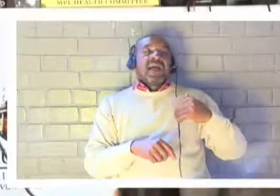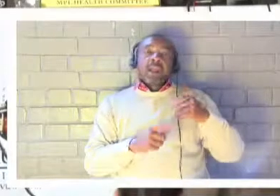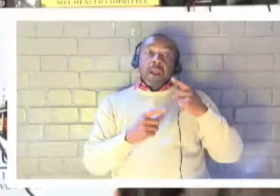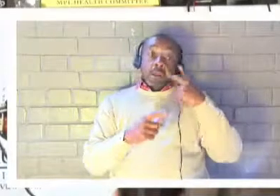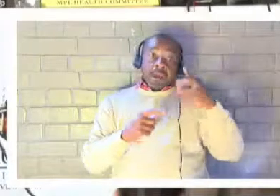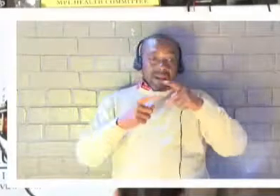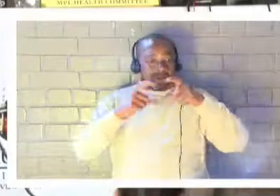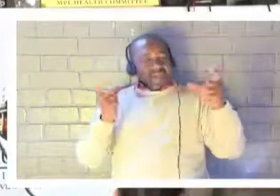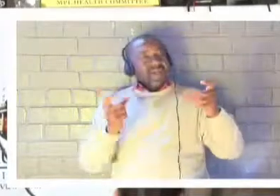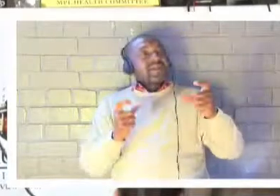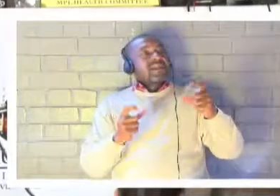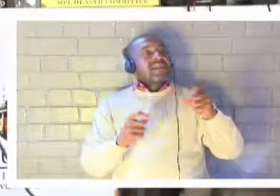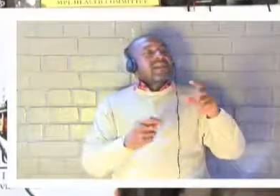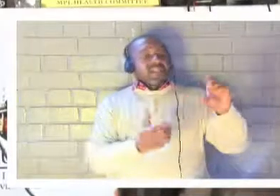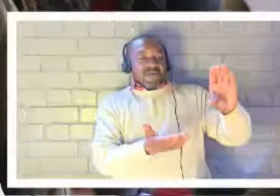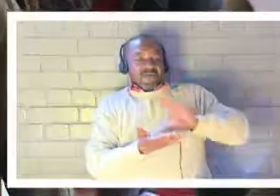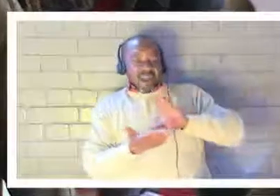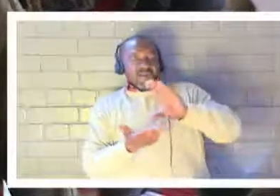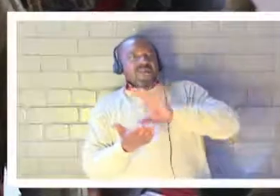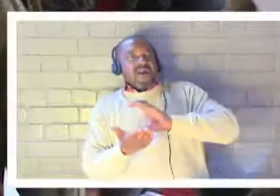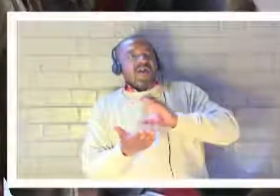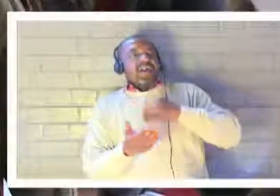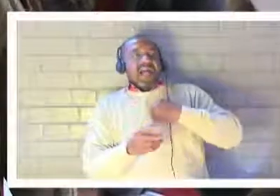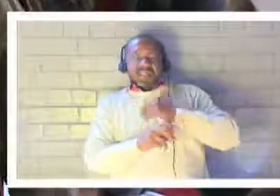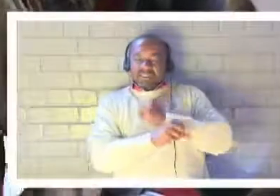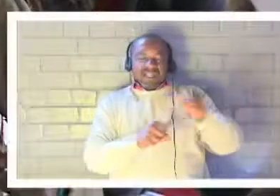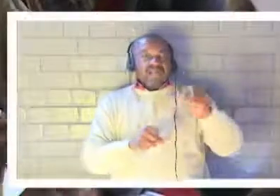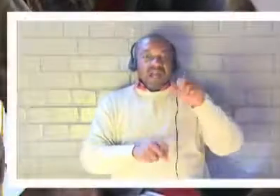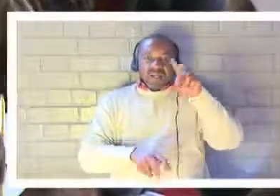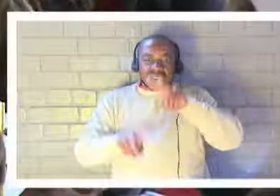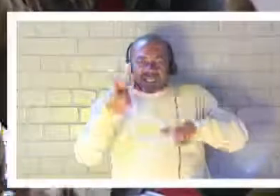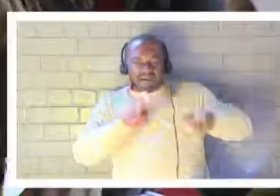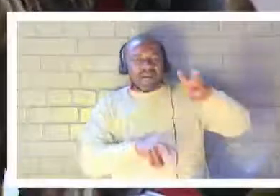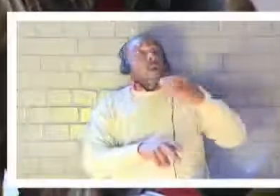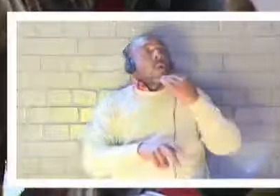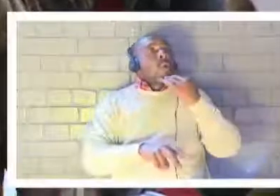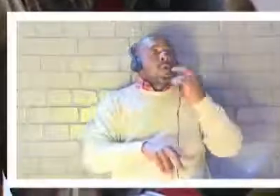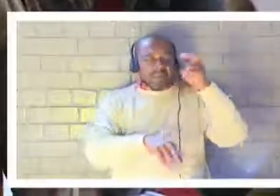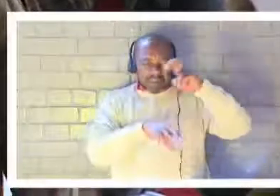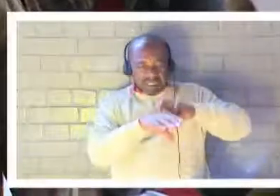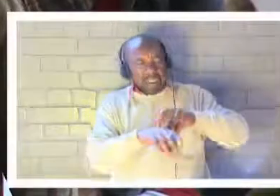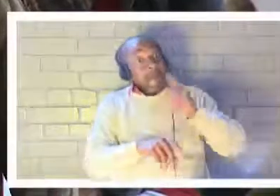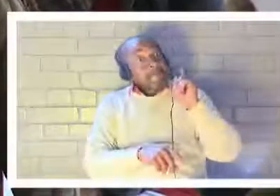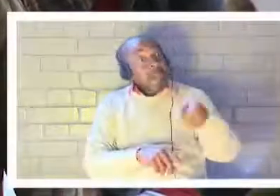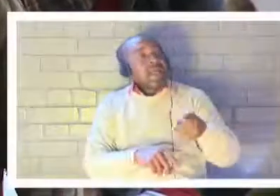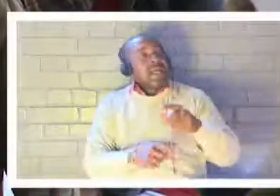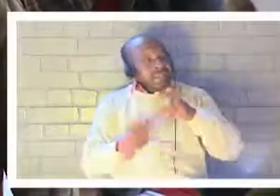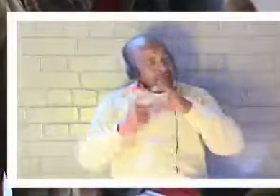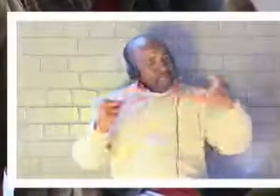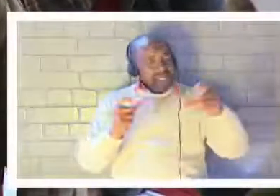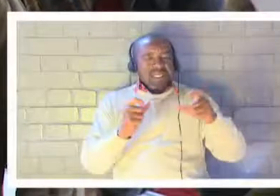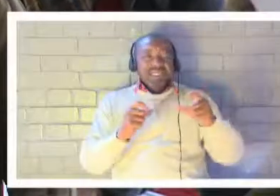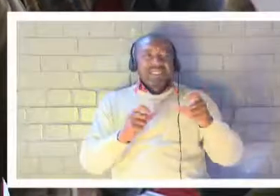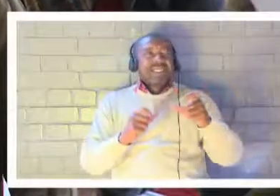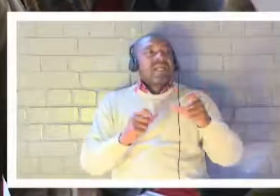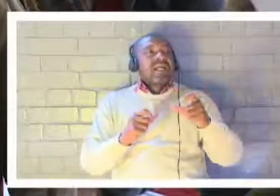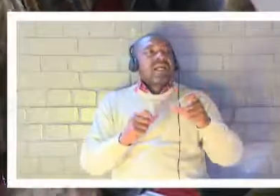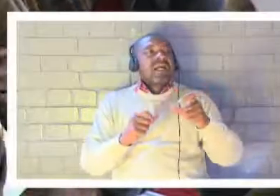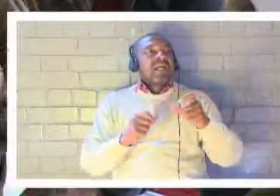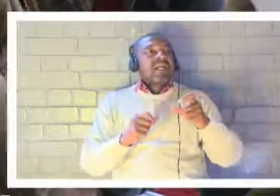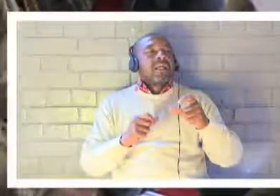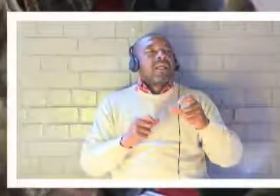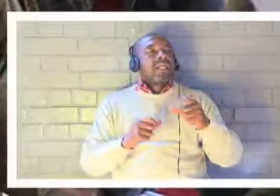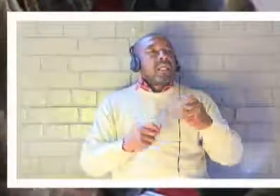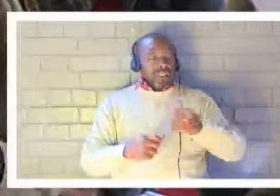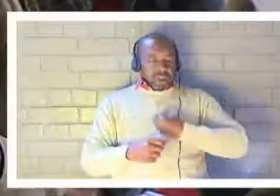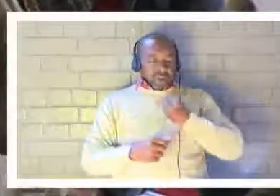we're looking at how to do, but we're not looking at the issue of who should do. The biggest challenge that we are facing at this current stage is that the